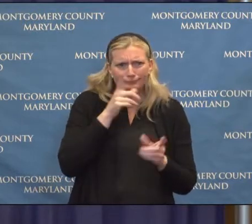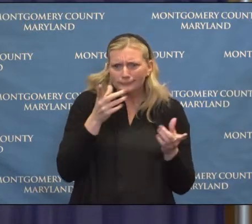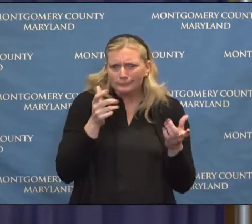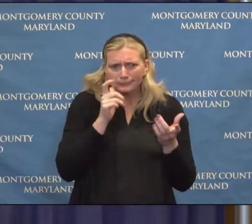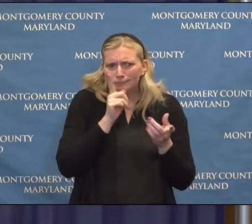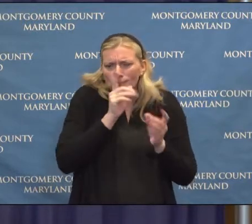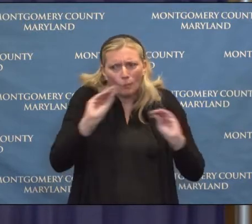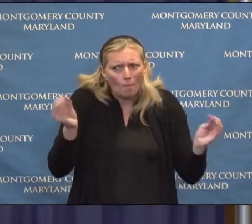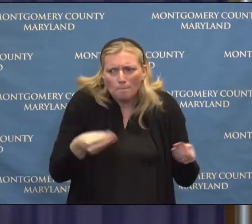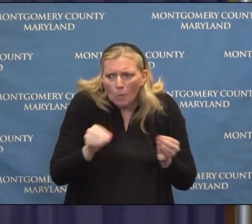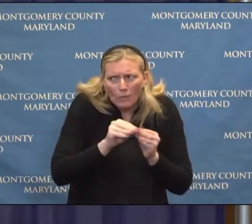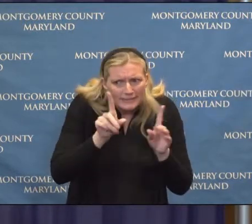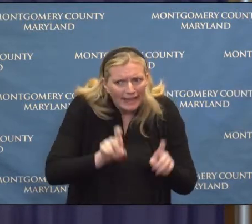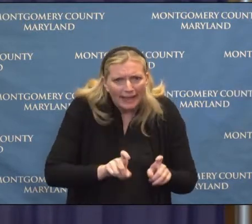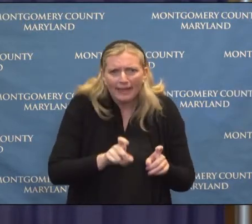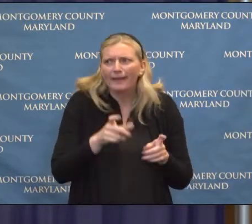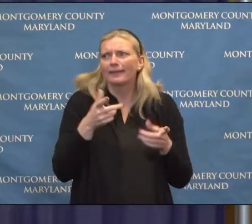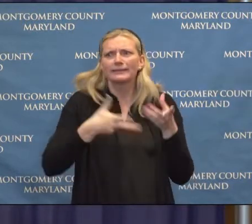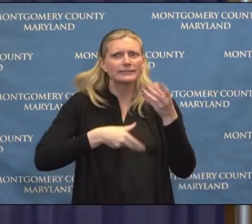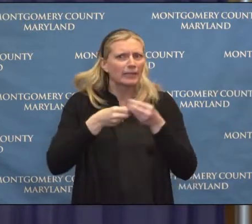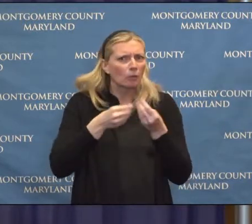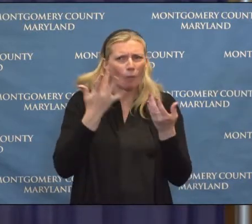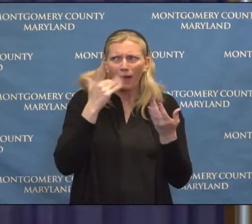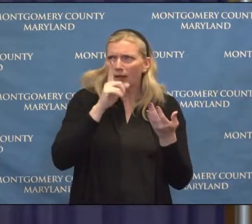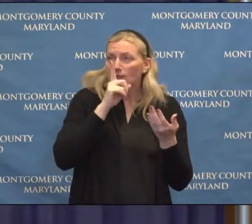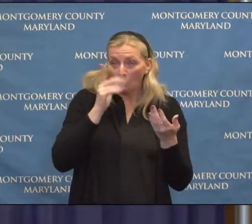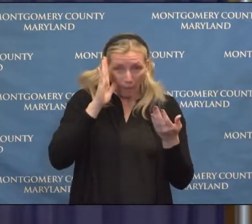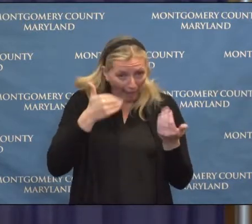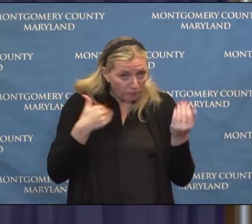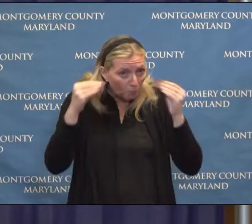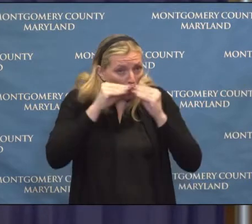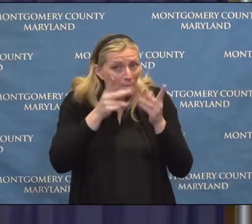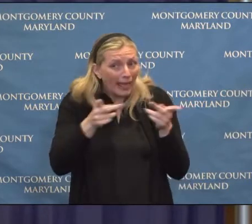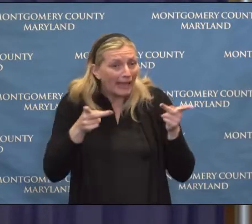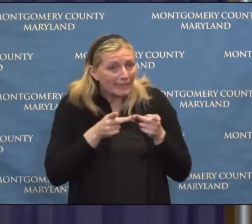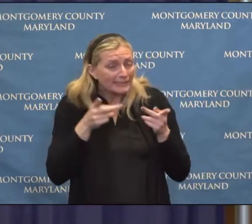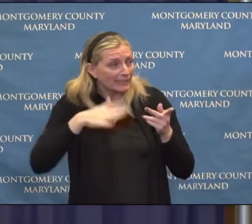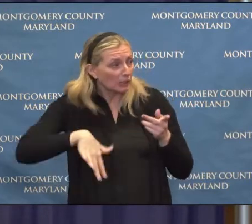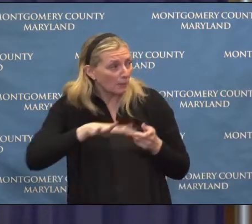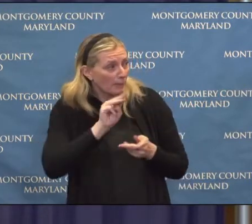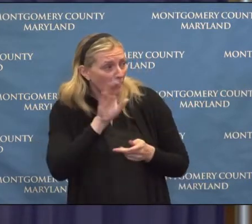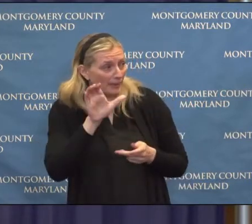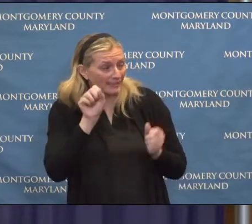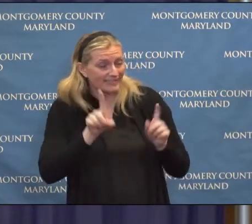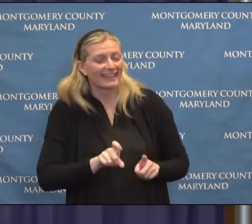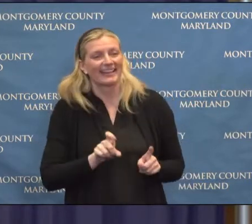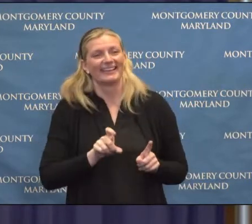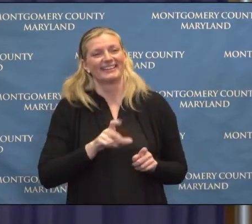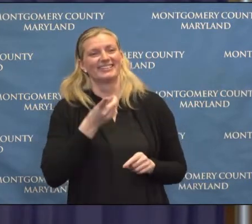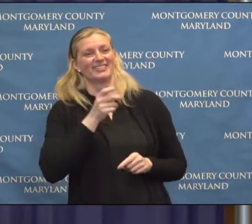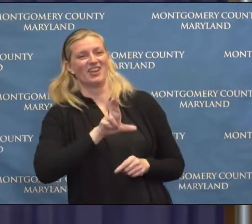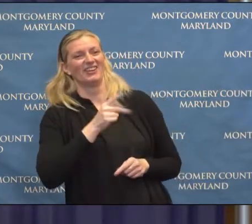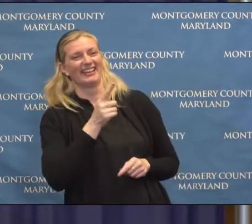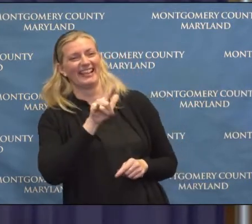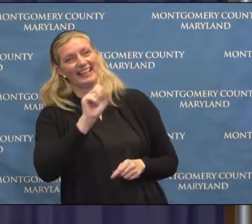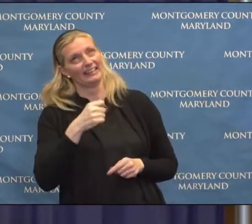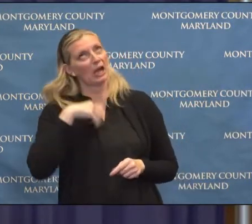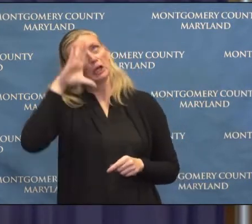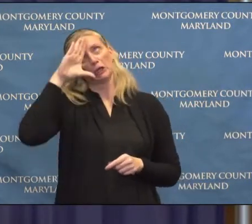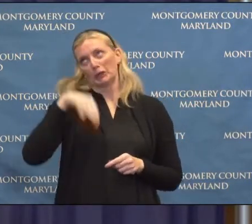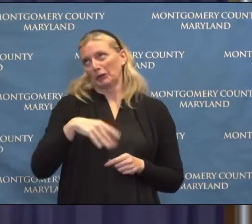additional ones opening in the county? Sure, so this is, as we mentioned, we're pretty sure we get the question tonight about